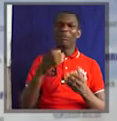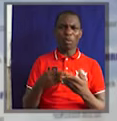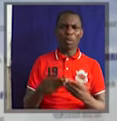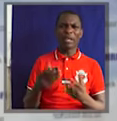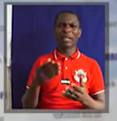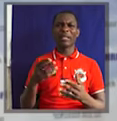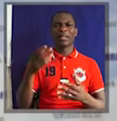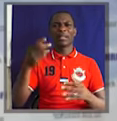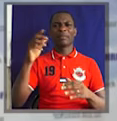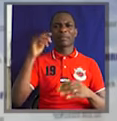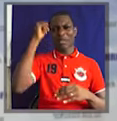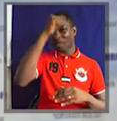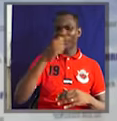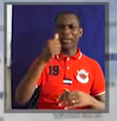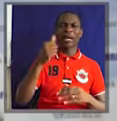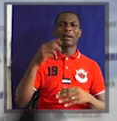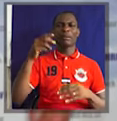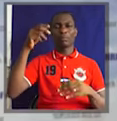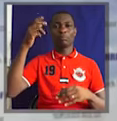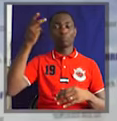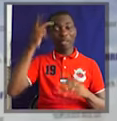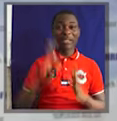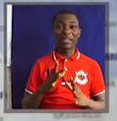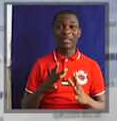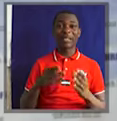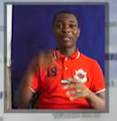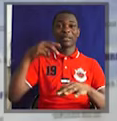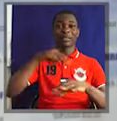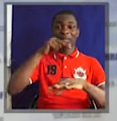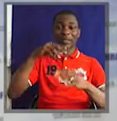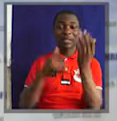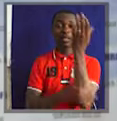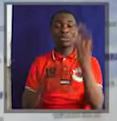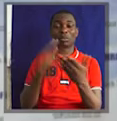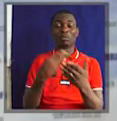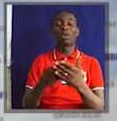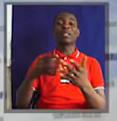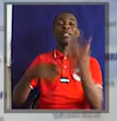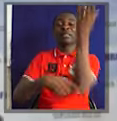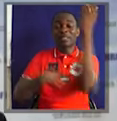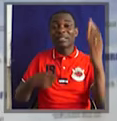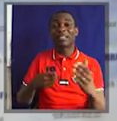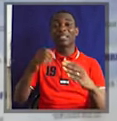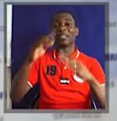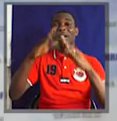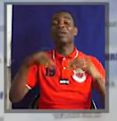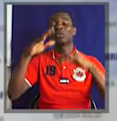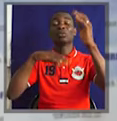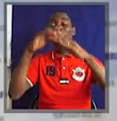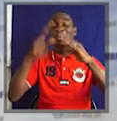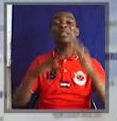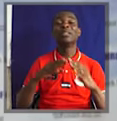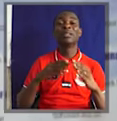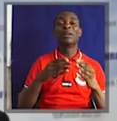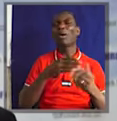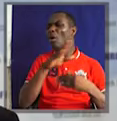African politicians o man ni sika no awia no dia kosi dan wo ka se sa fie no asom bi ewo mu ana sane mani emen edi generational curses